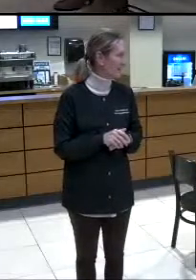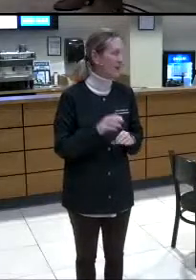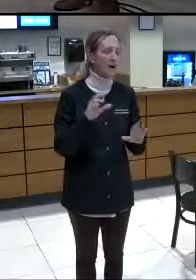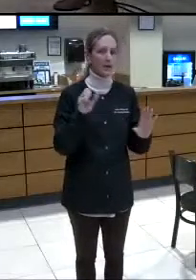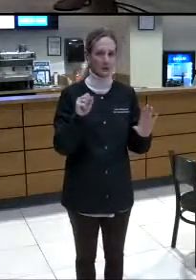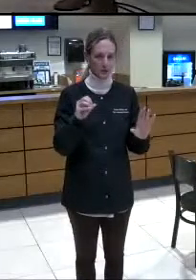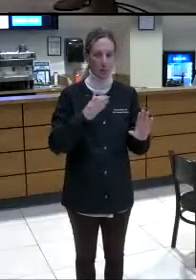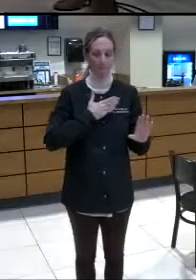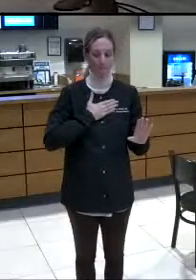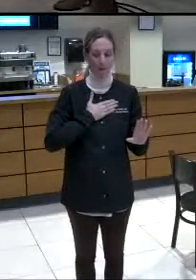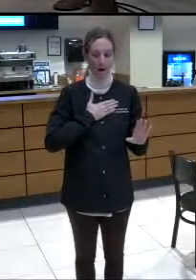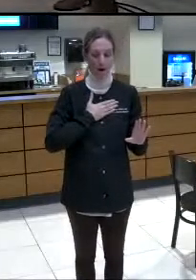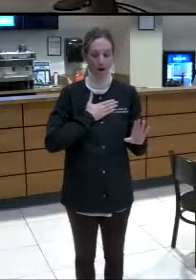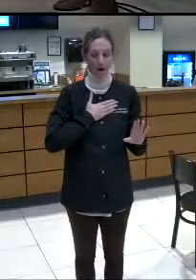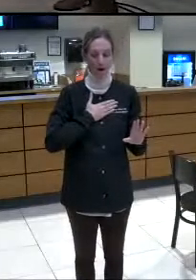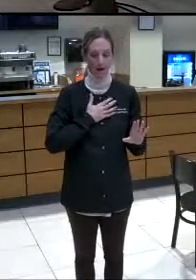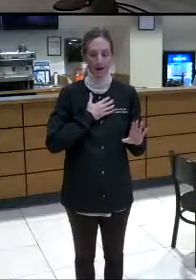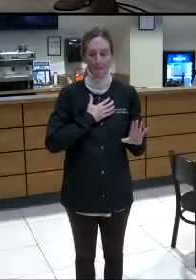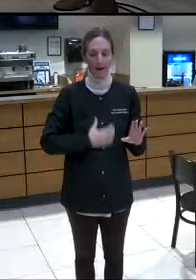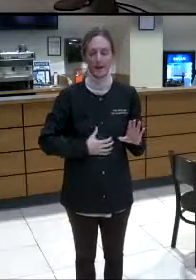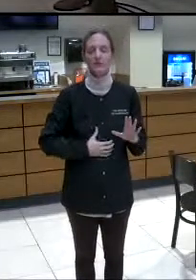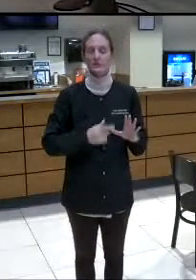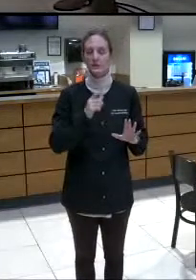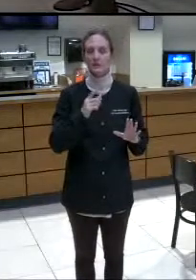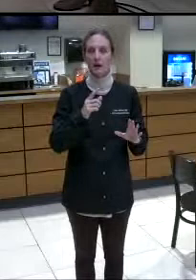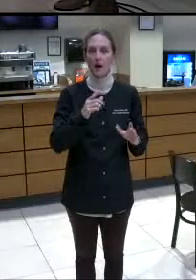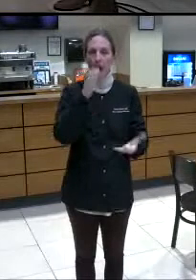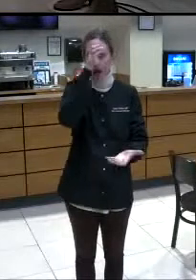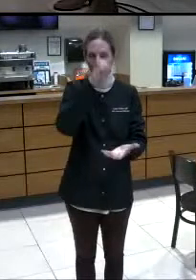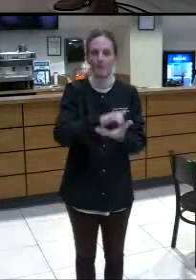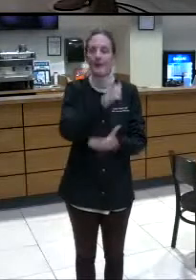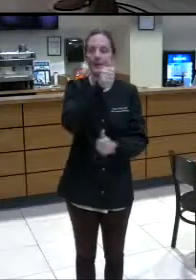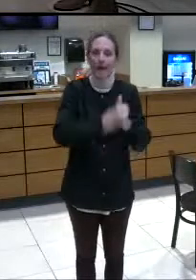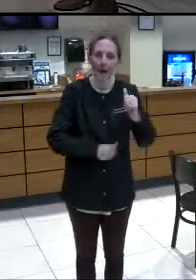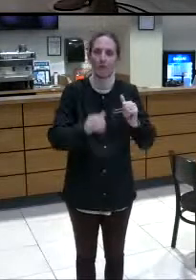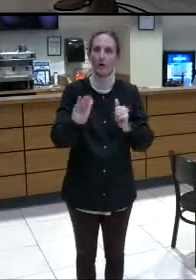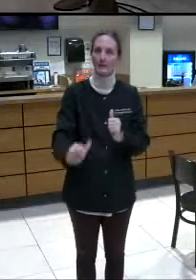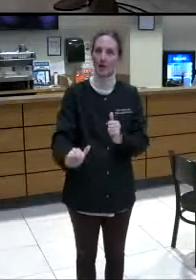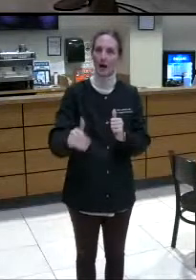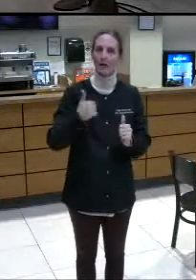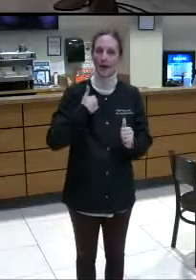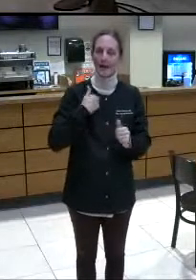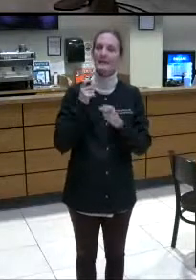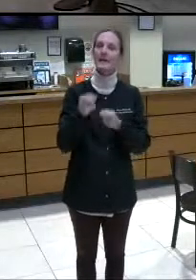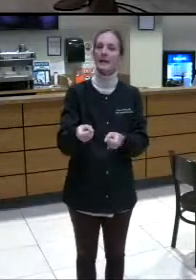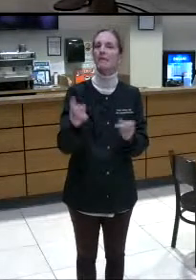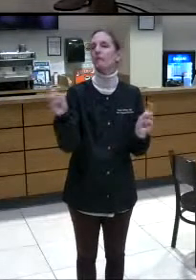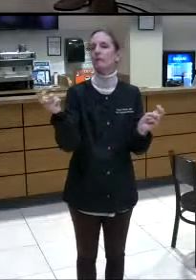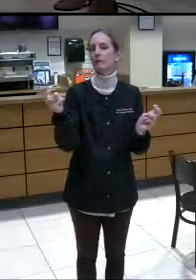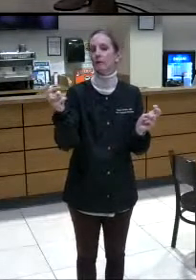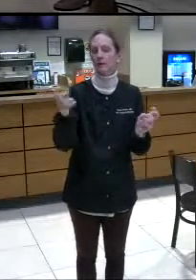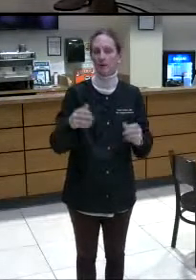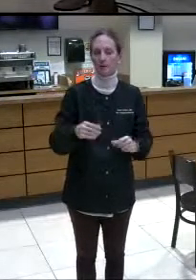So my passion is that I believe every child has gifts, and the job of education is to find those gifts and nurture those